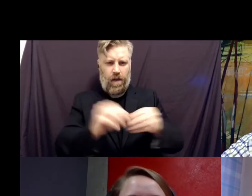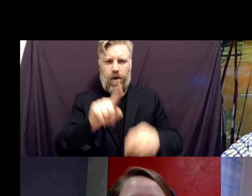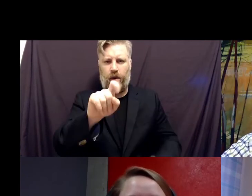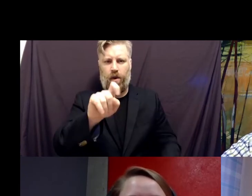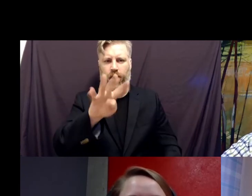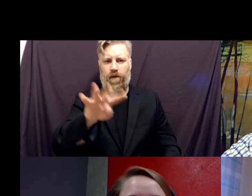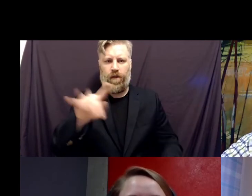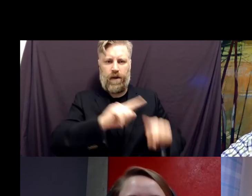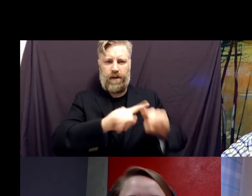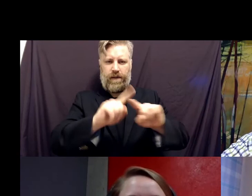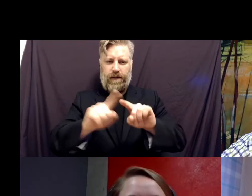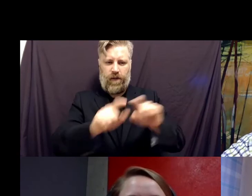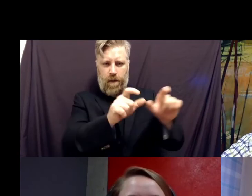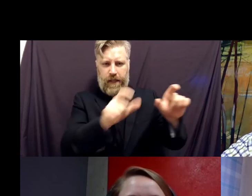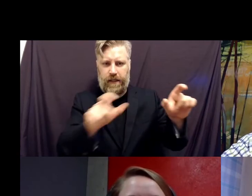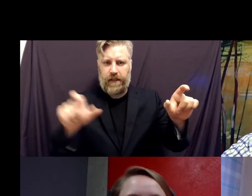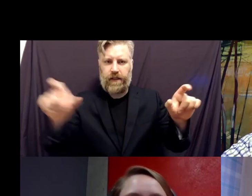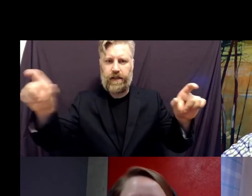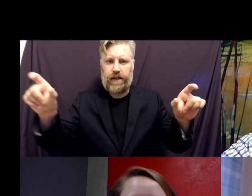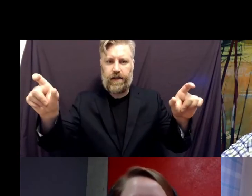all artworks, all